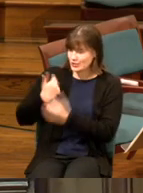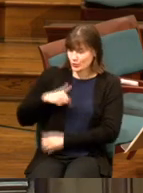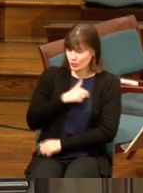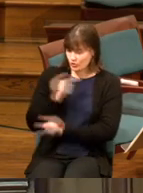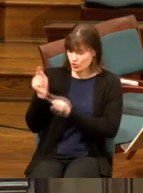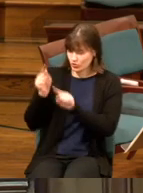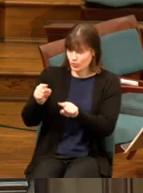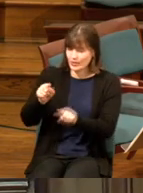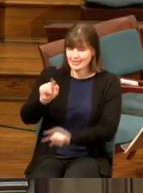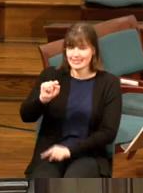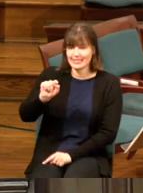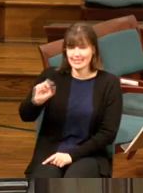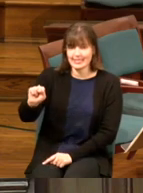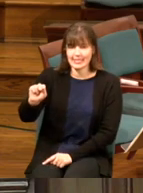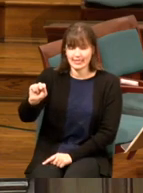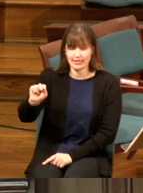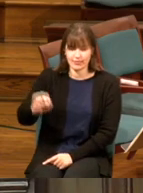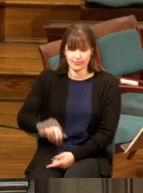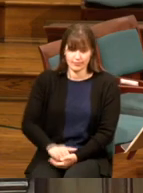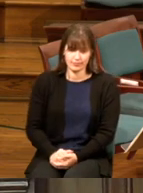Tennessee."